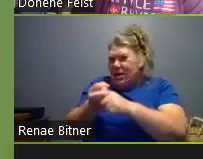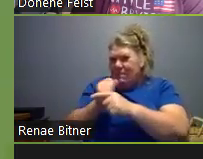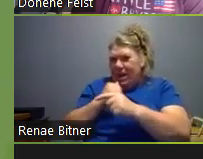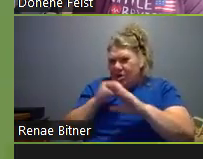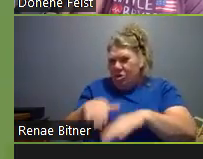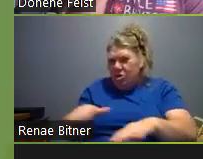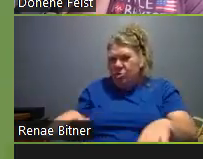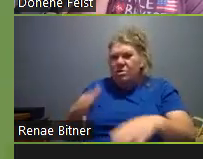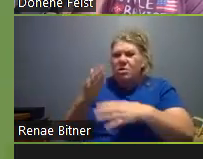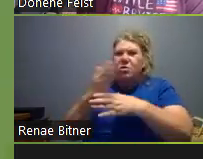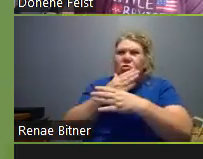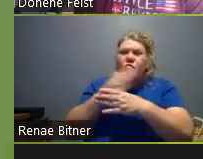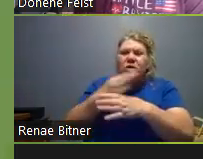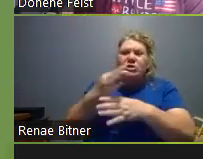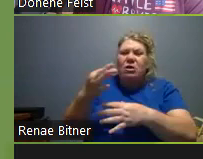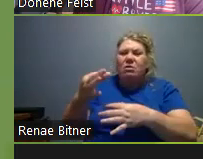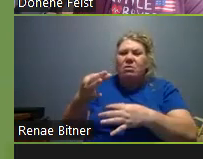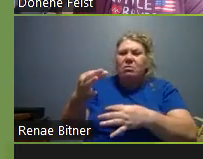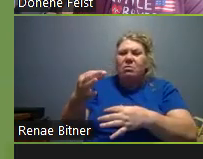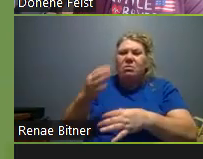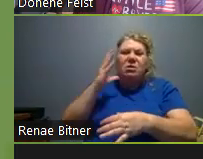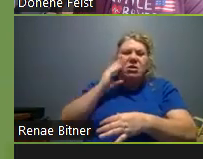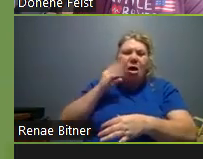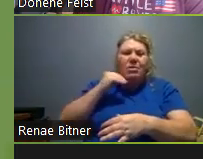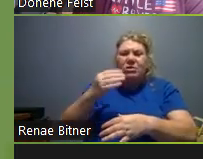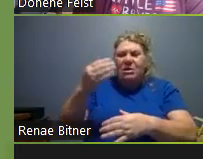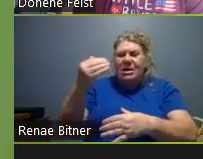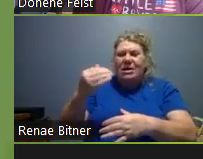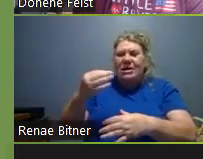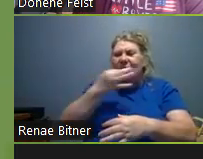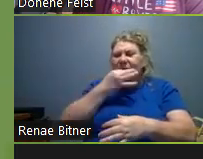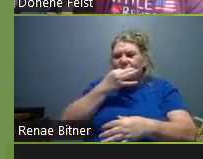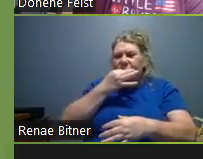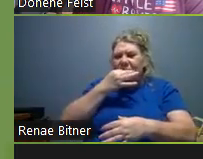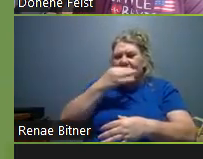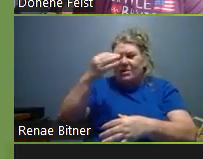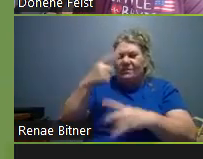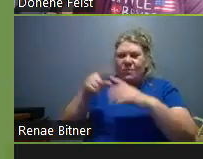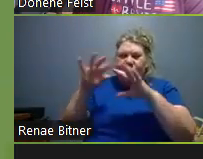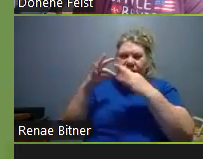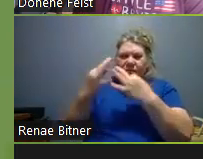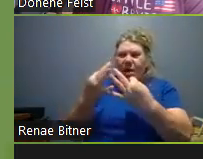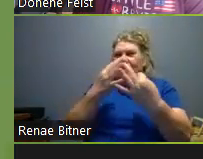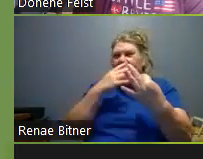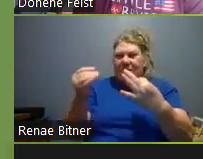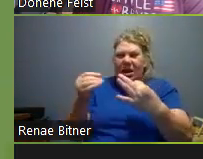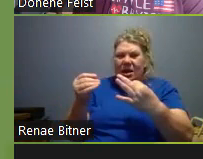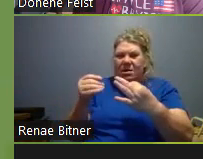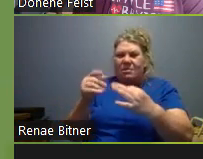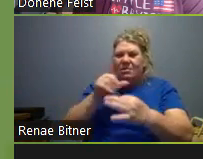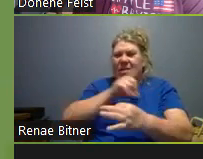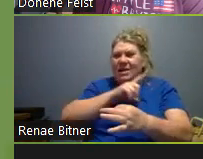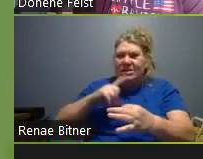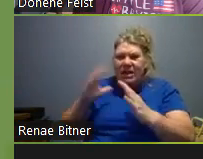We share expertise of families with state and national policymakers. And we also work in hospitals, public